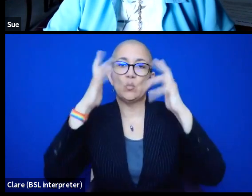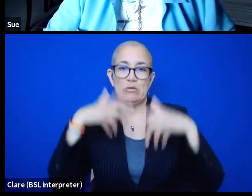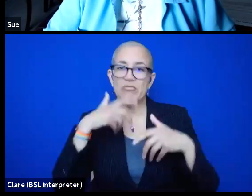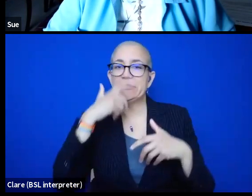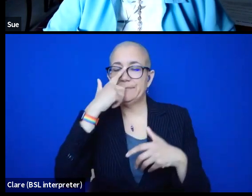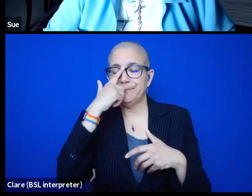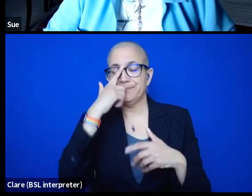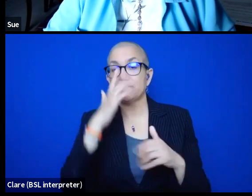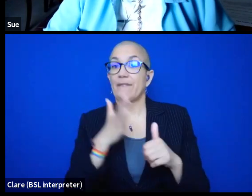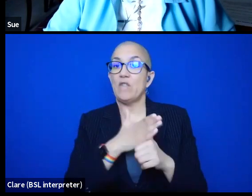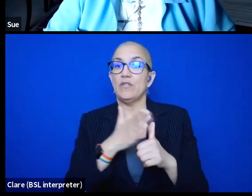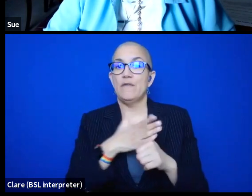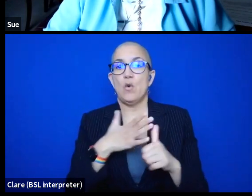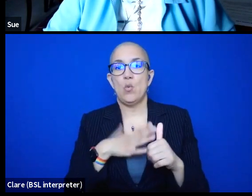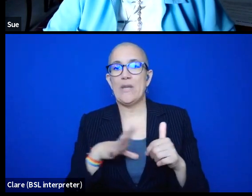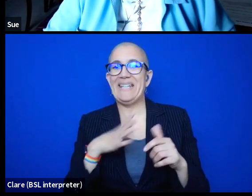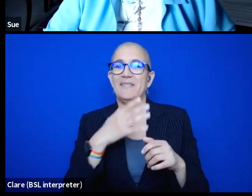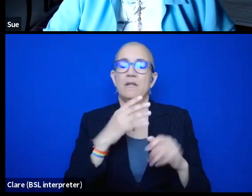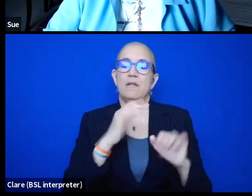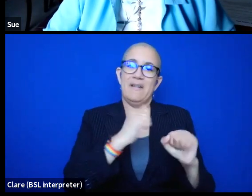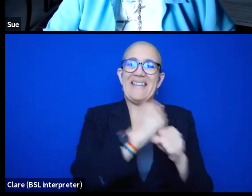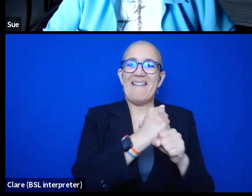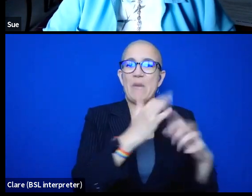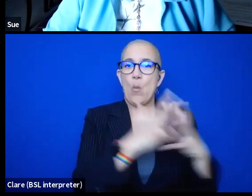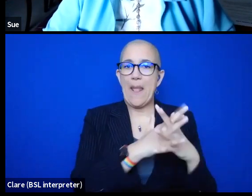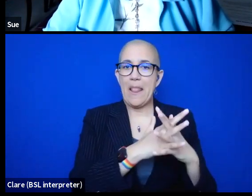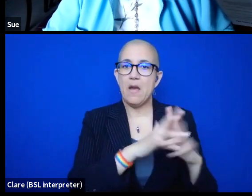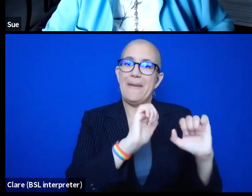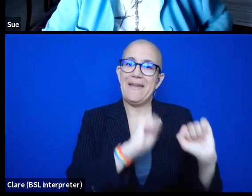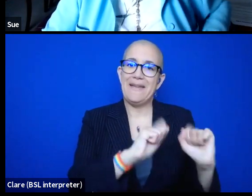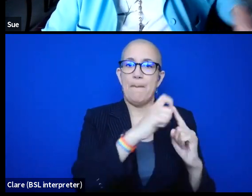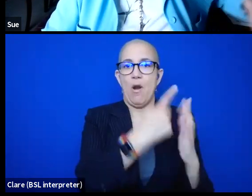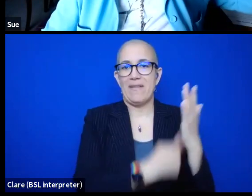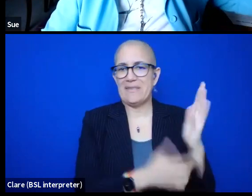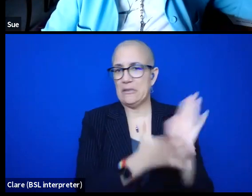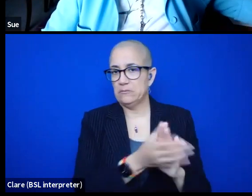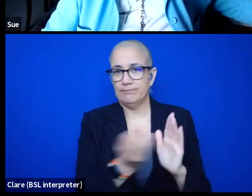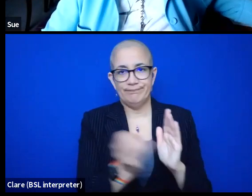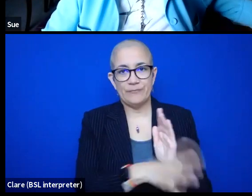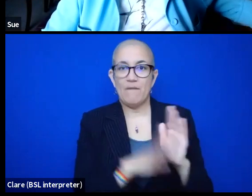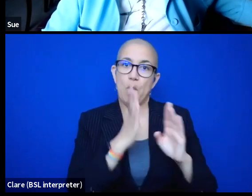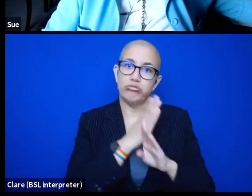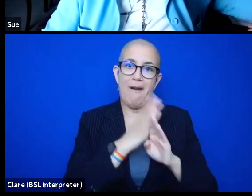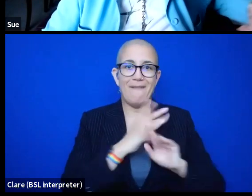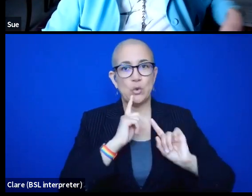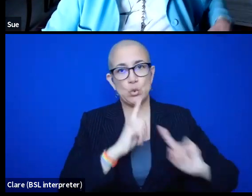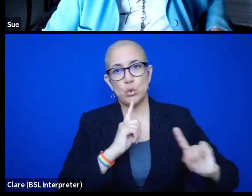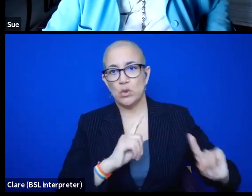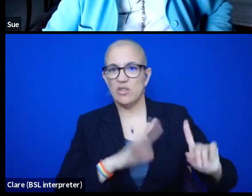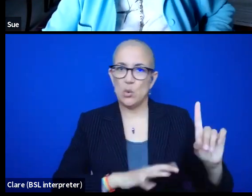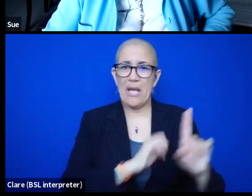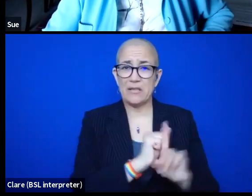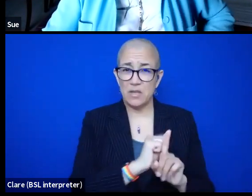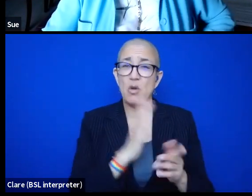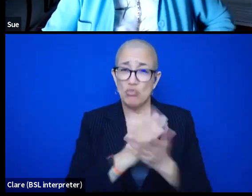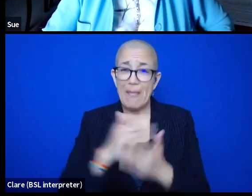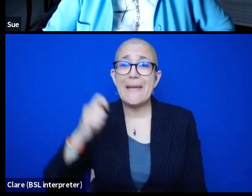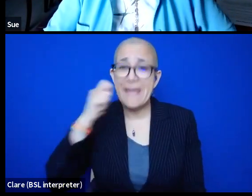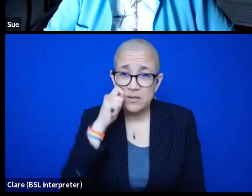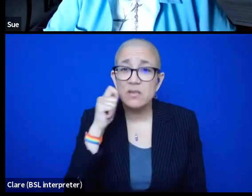to scrap the Gavin Williamson policy of private tutors to catch up, which is an insult, an absolute